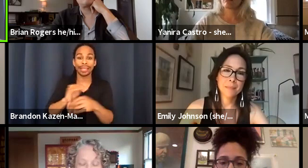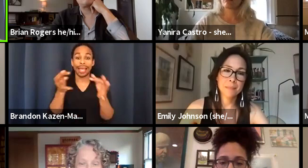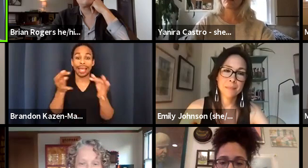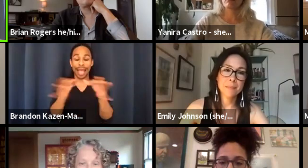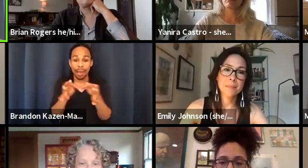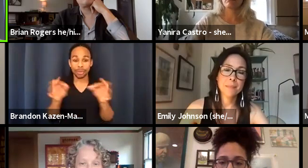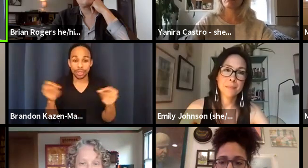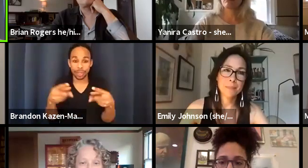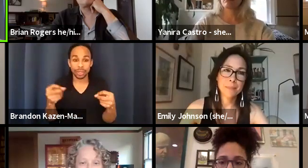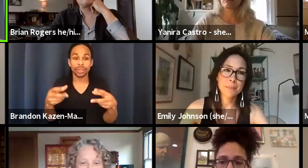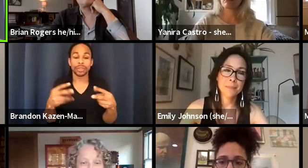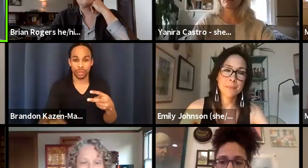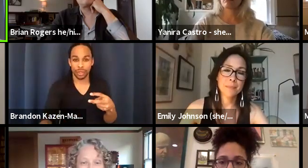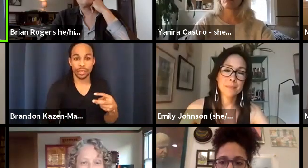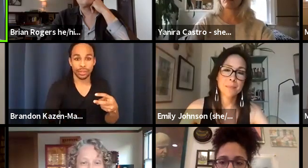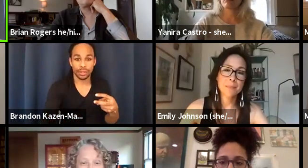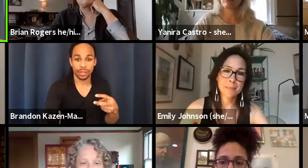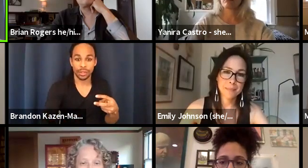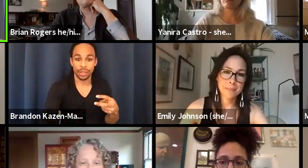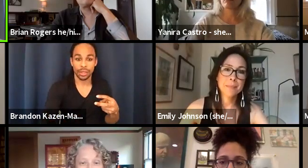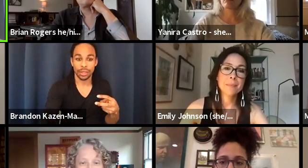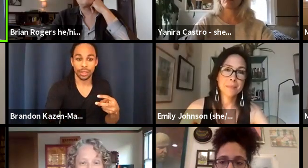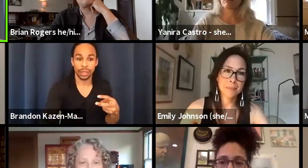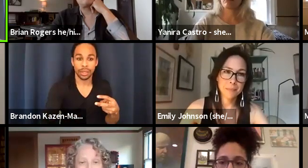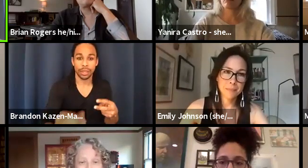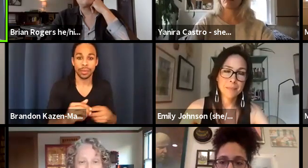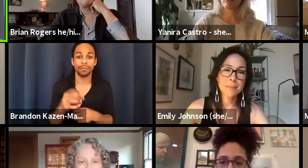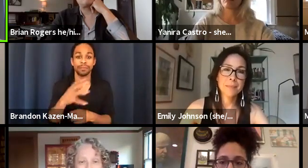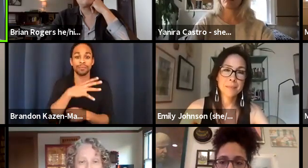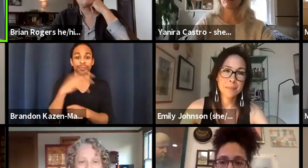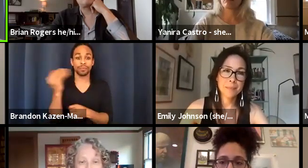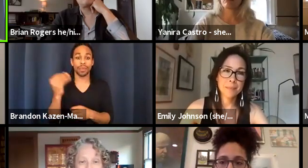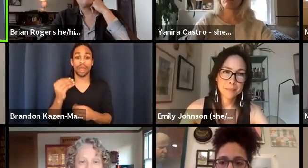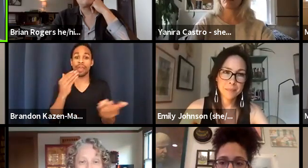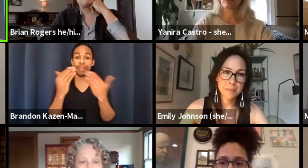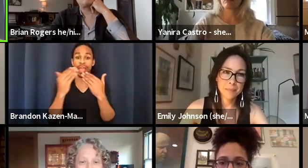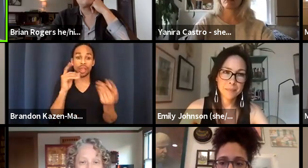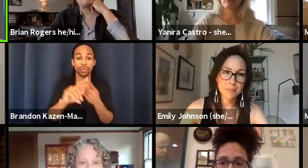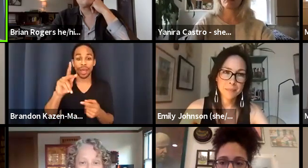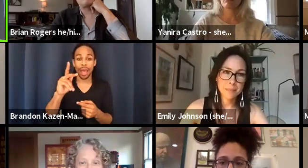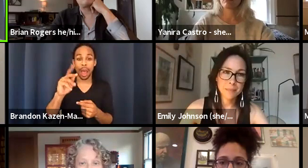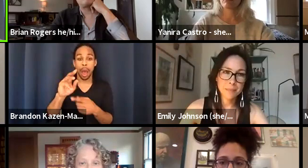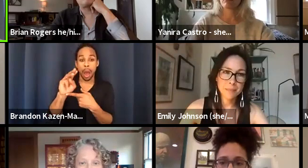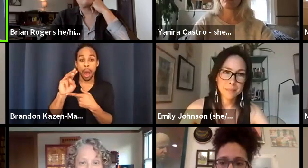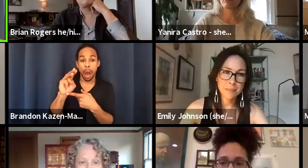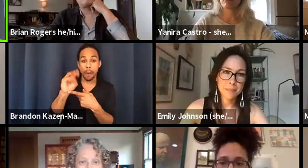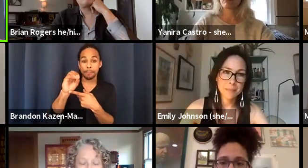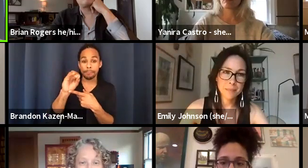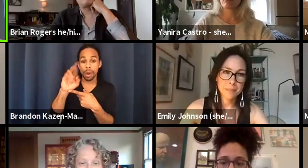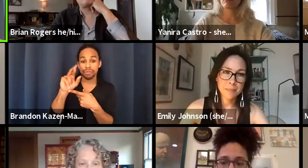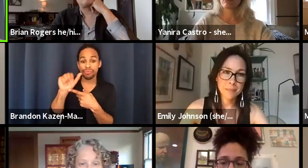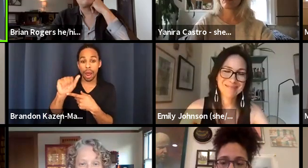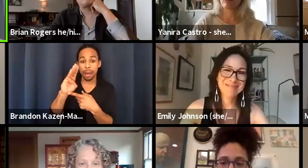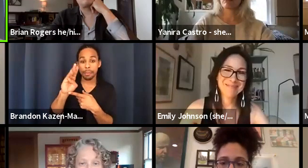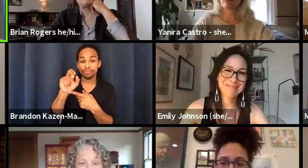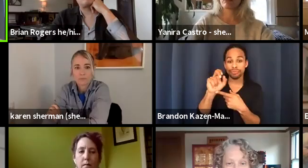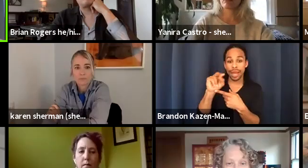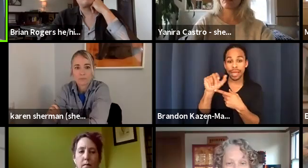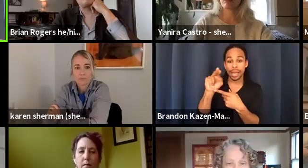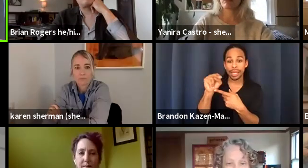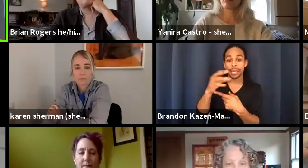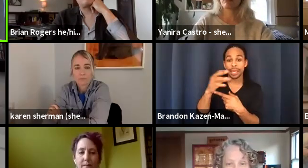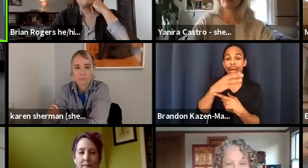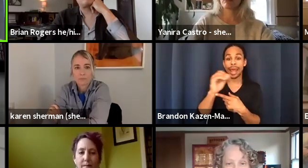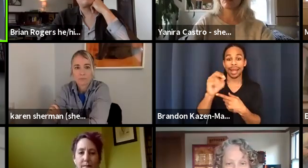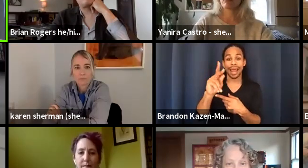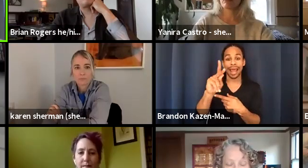Moro, and Catherine Tom, who are wizarding our tech. And Tanya Markhart, who